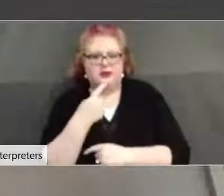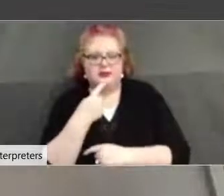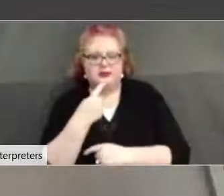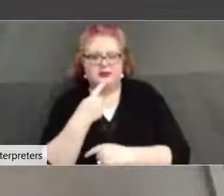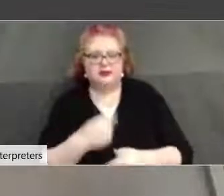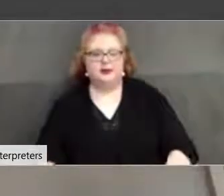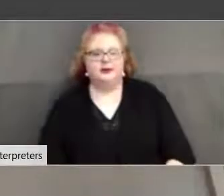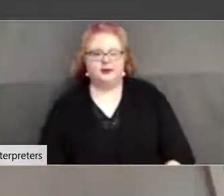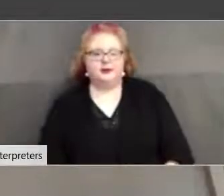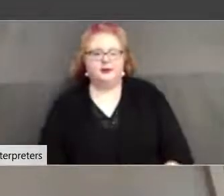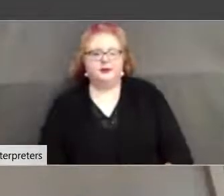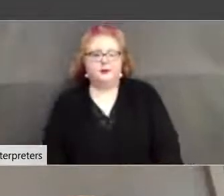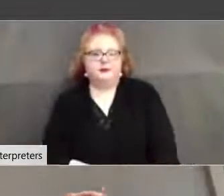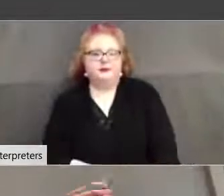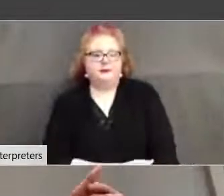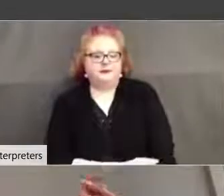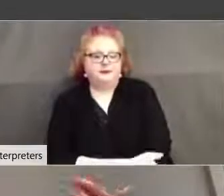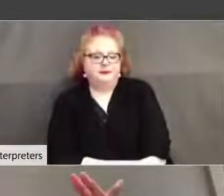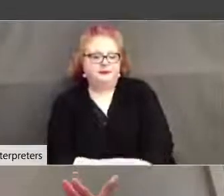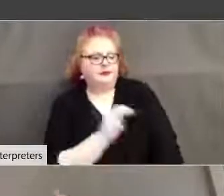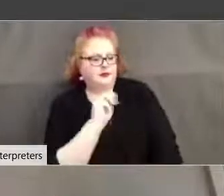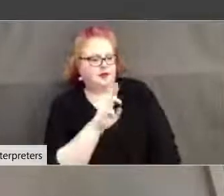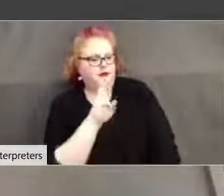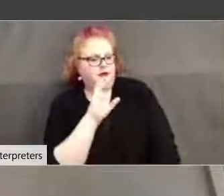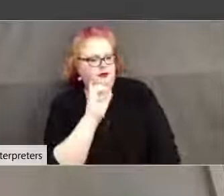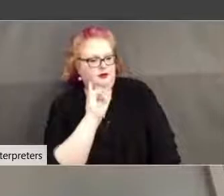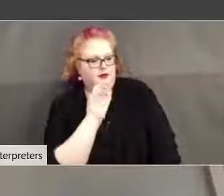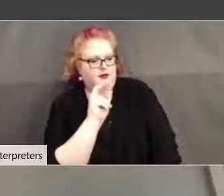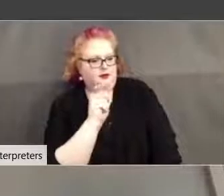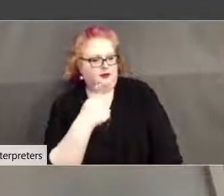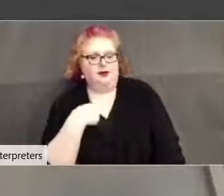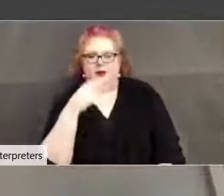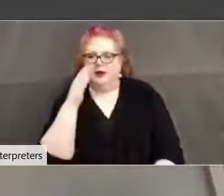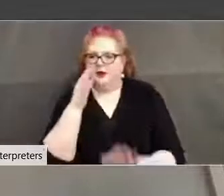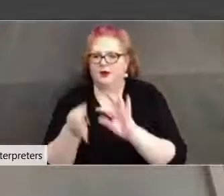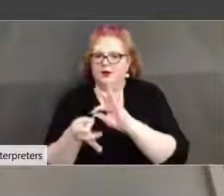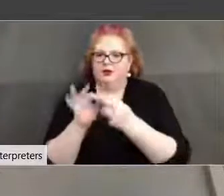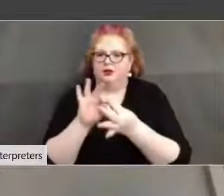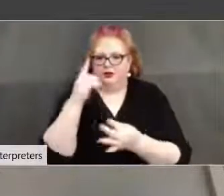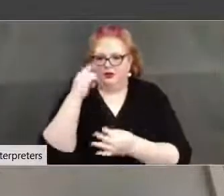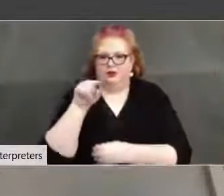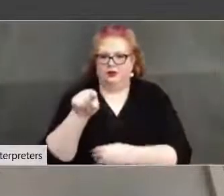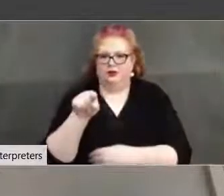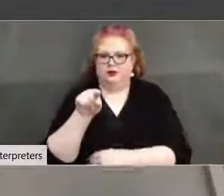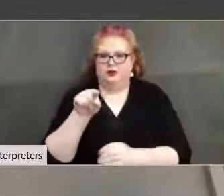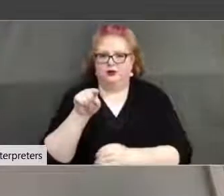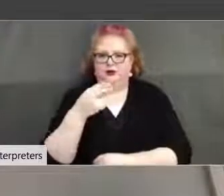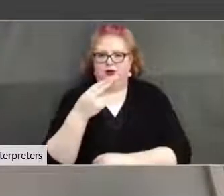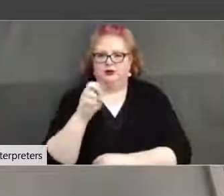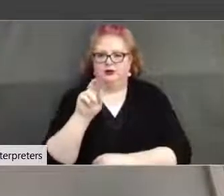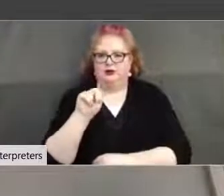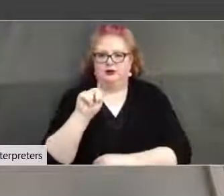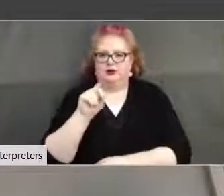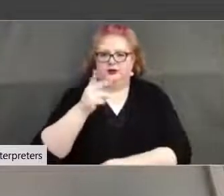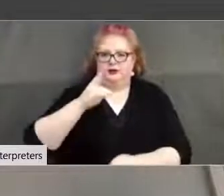Mr. Kane, I'm going to interpret for you, Director Hendricks, because it's kind of a little, the volume. No, I'm not putting